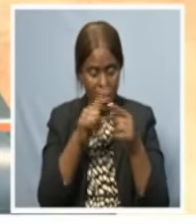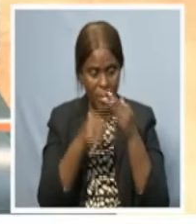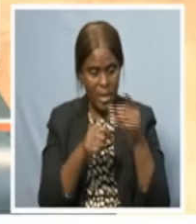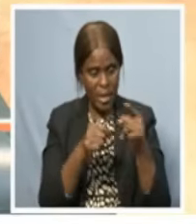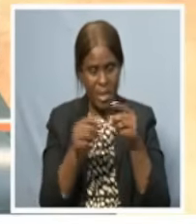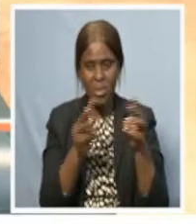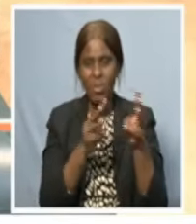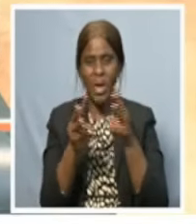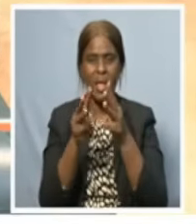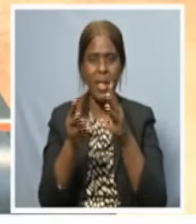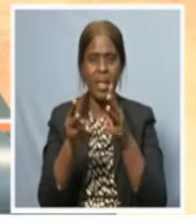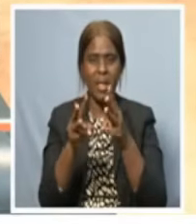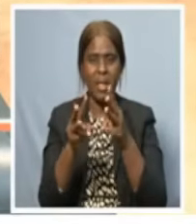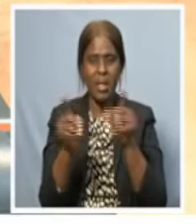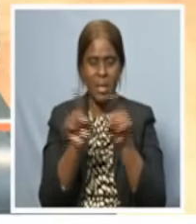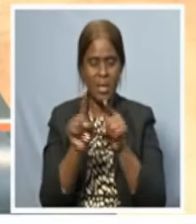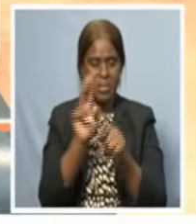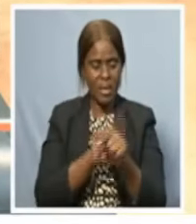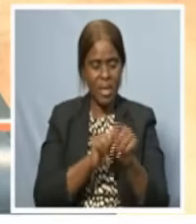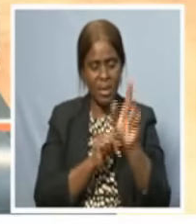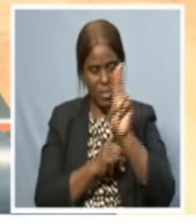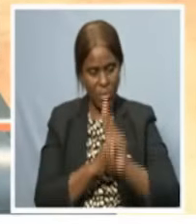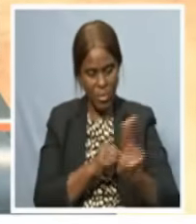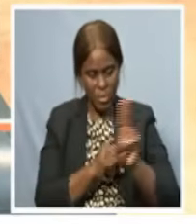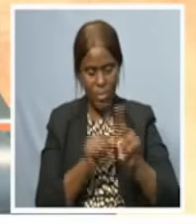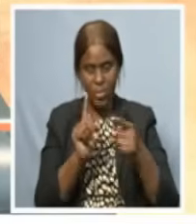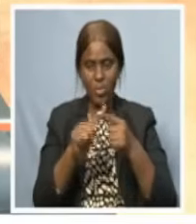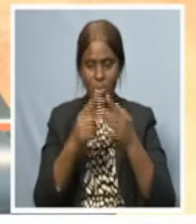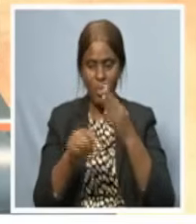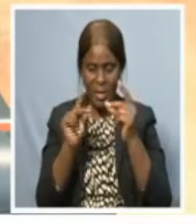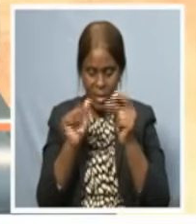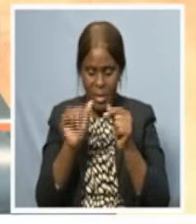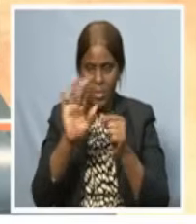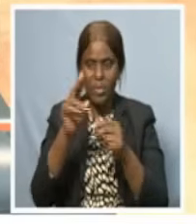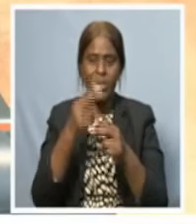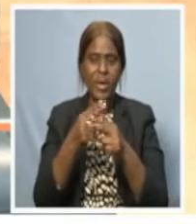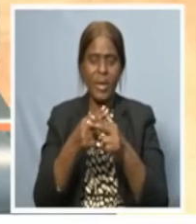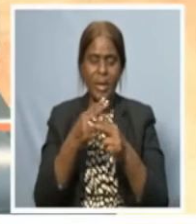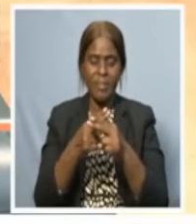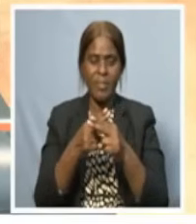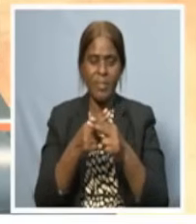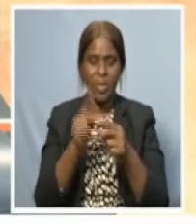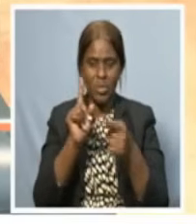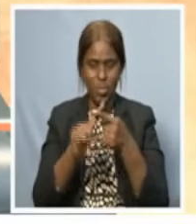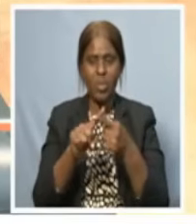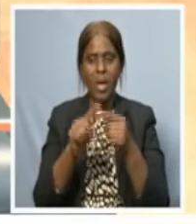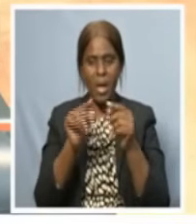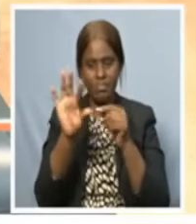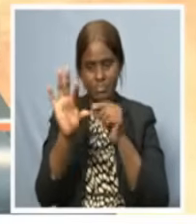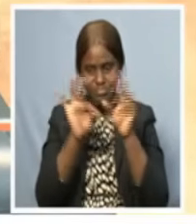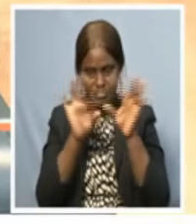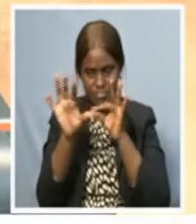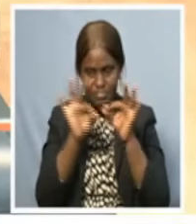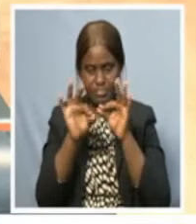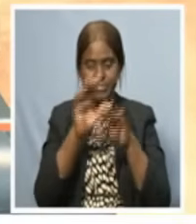what method is being used to arrive at your name to be considered?